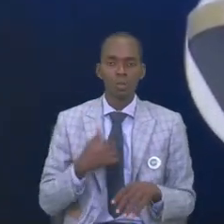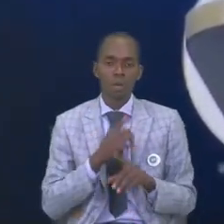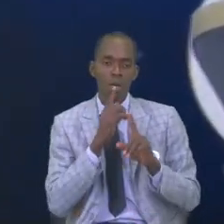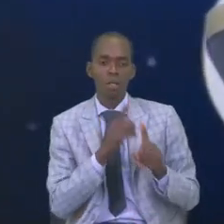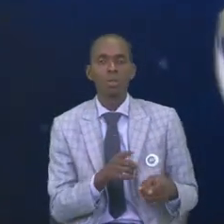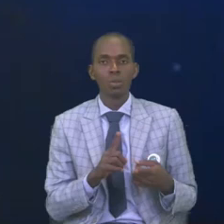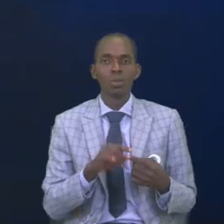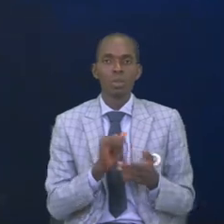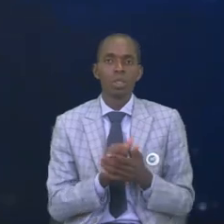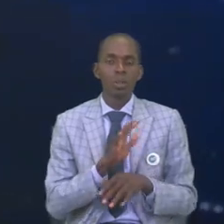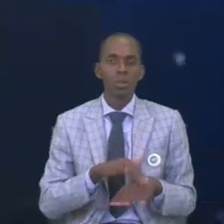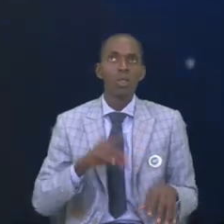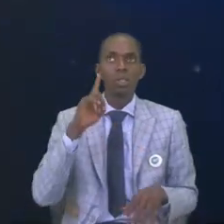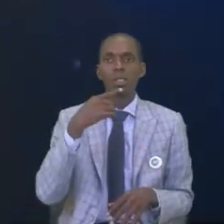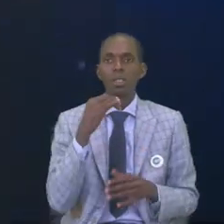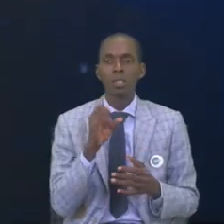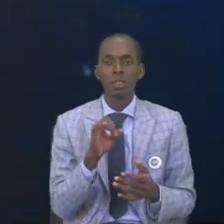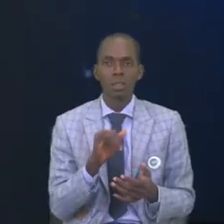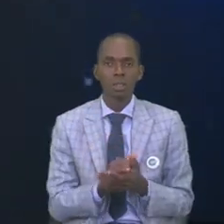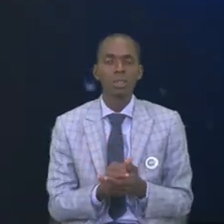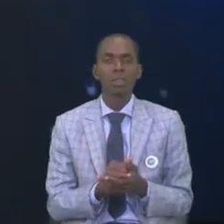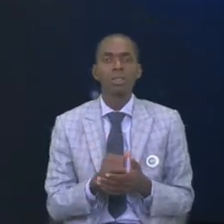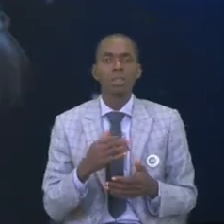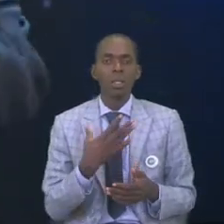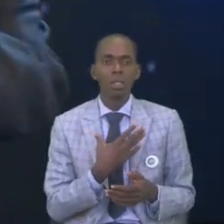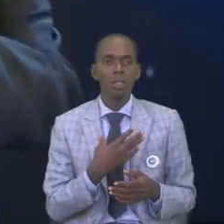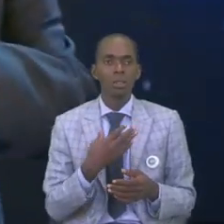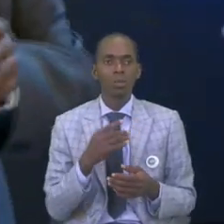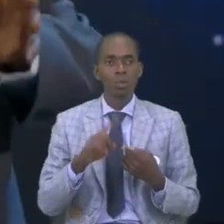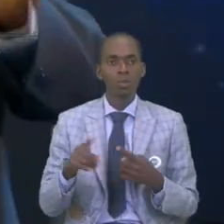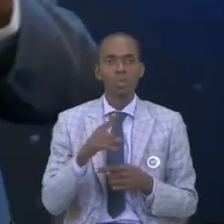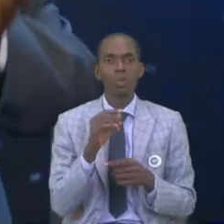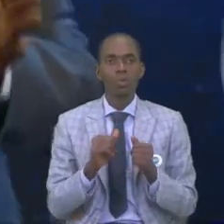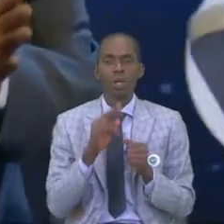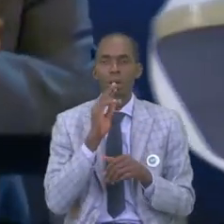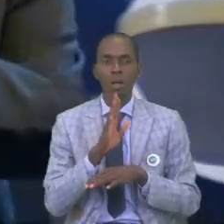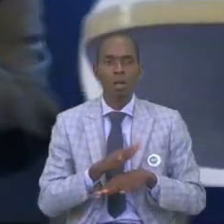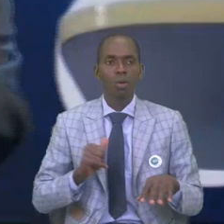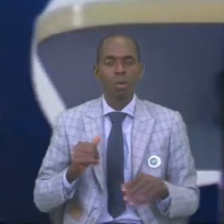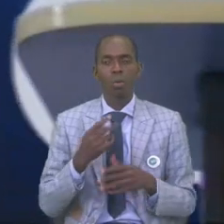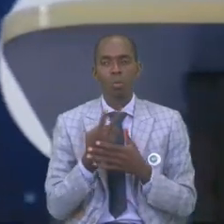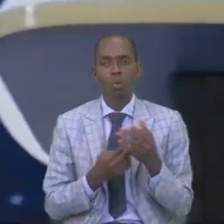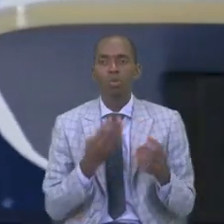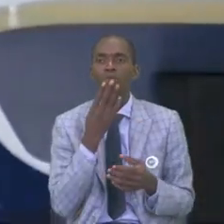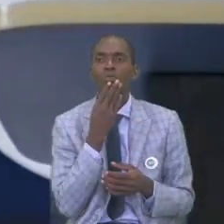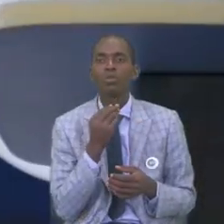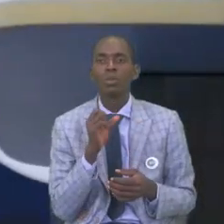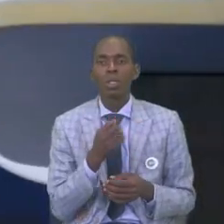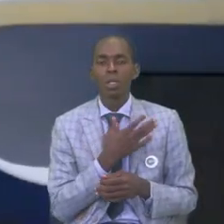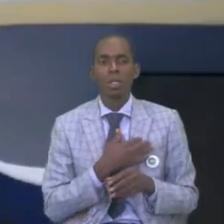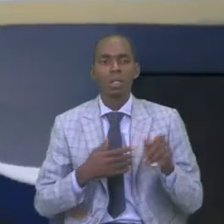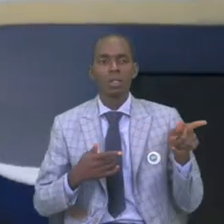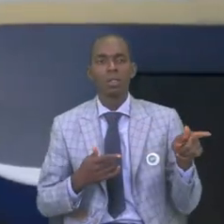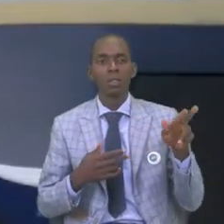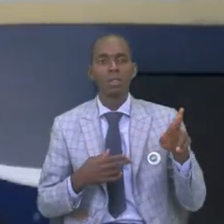call, it says, but unto them which are called, both Jews and Greek, Christ, the power